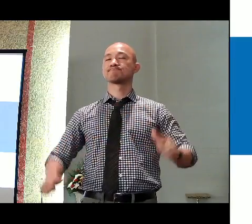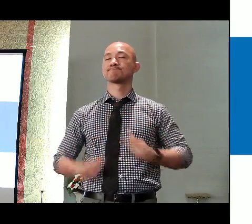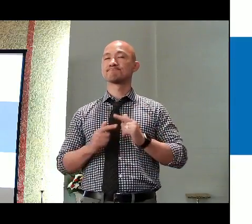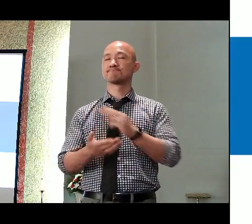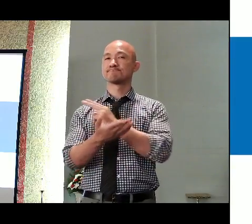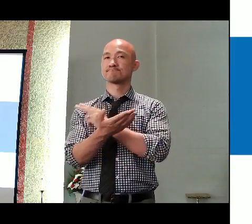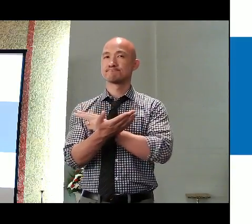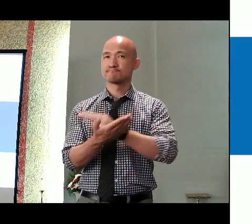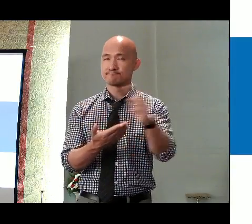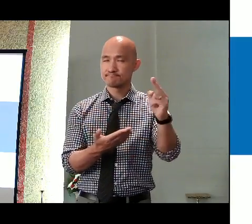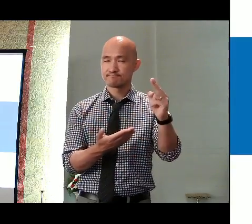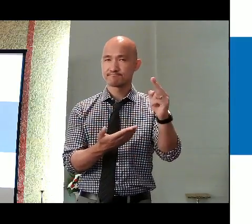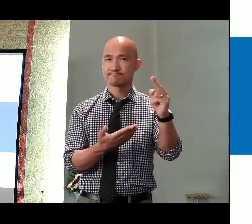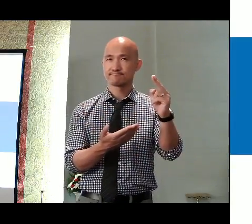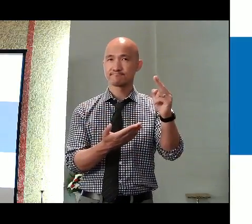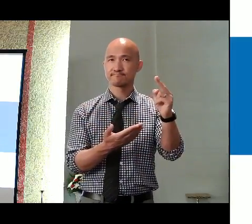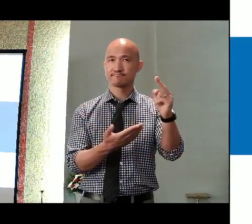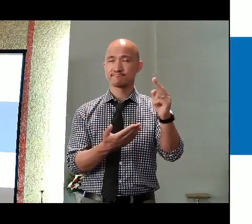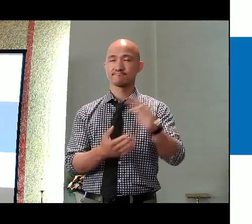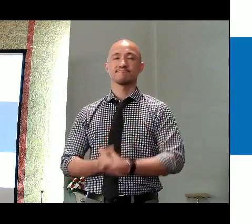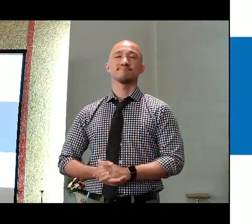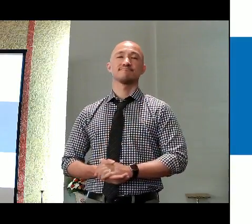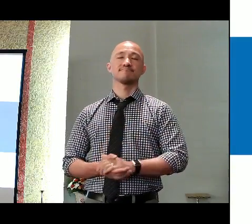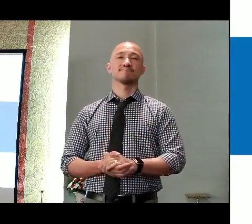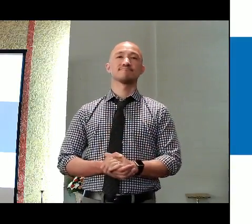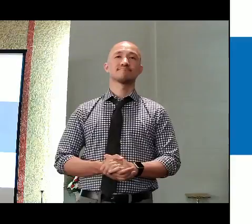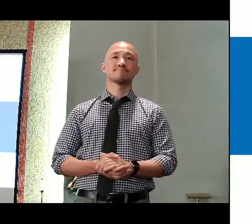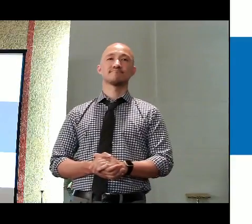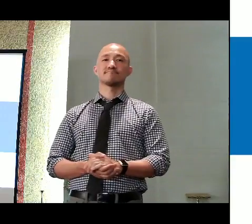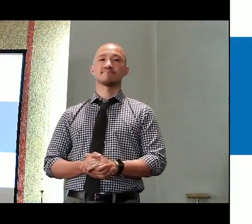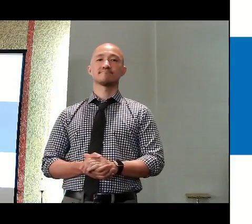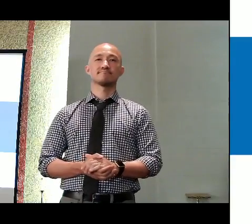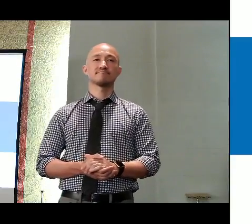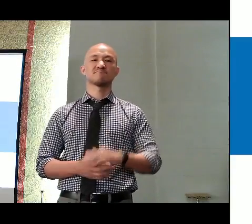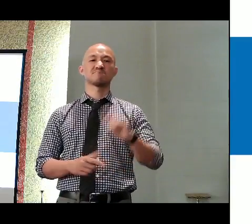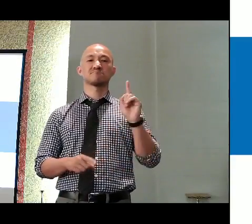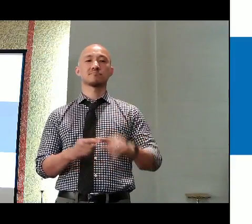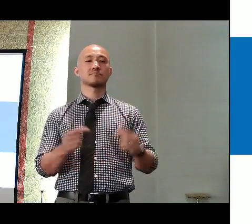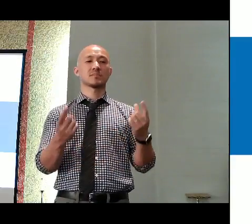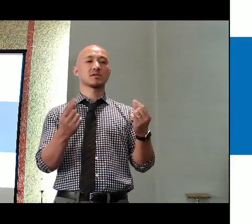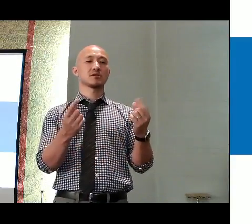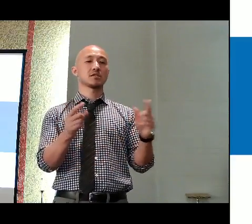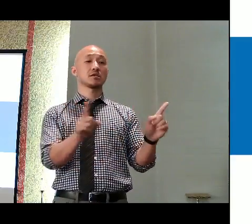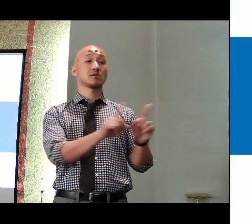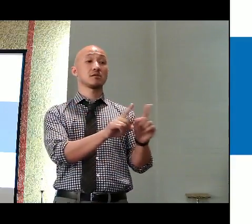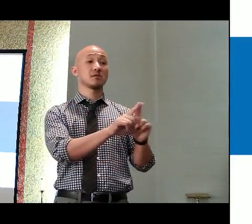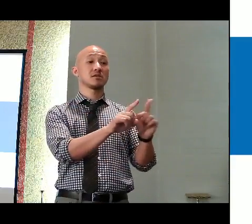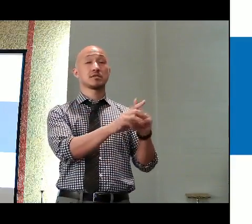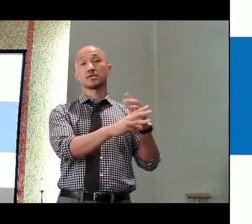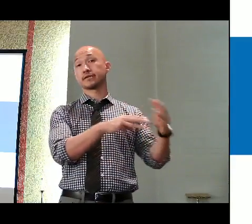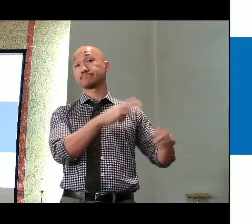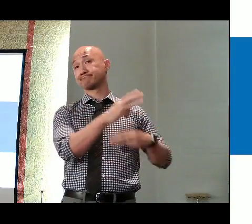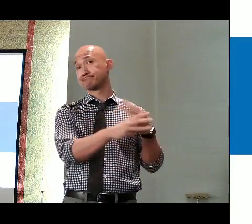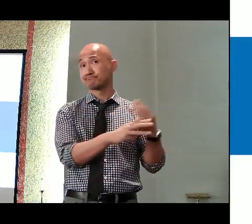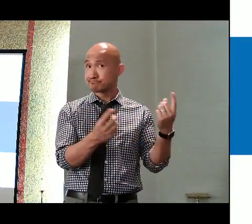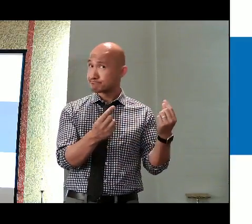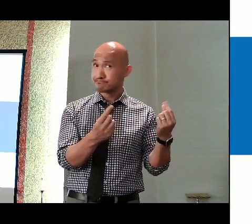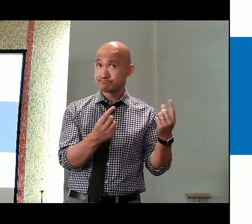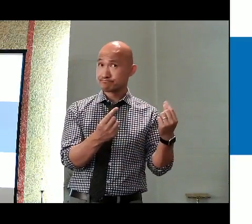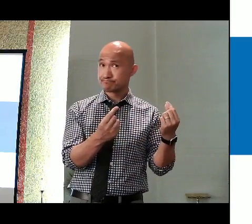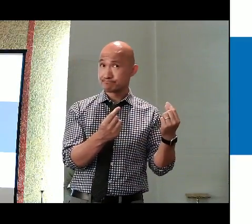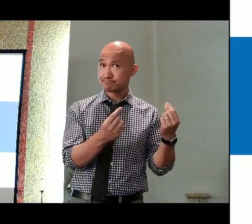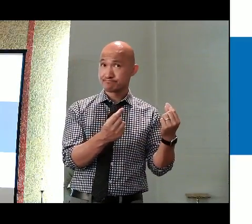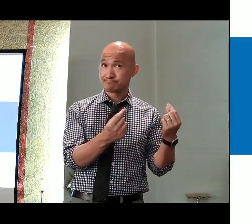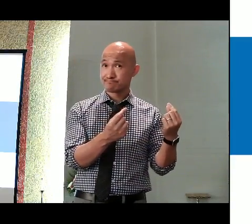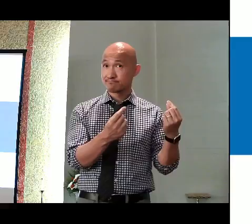men and women of God. Not deviating from that standard as we see the world doing. The world